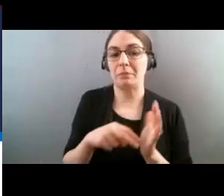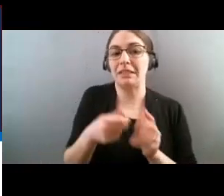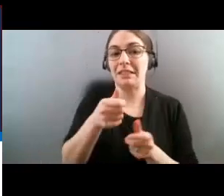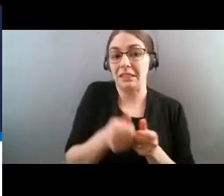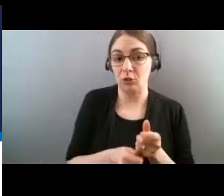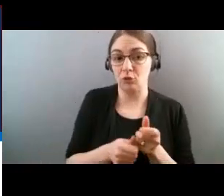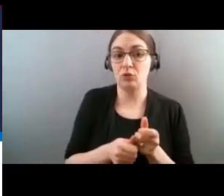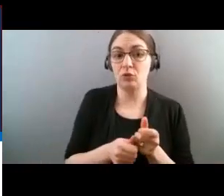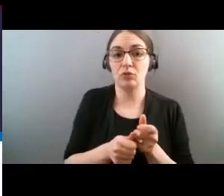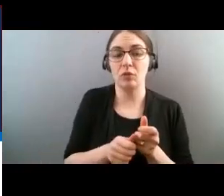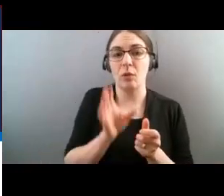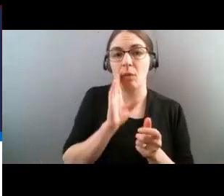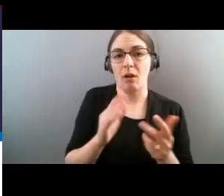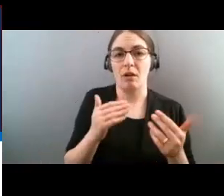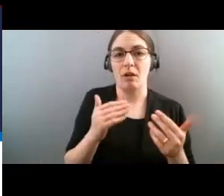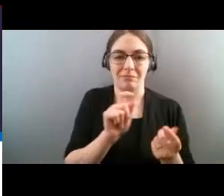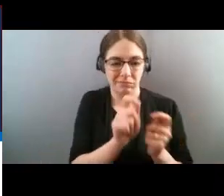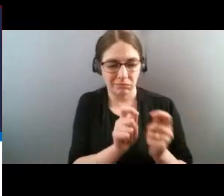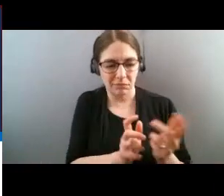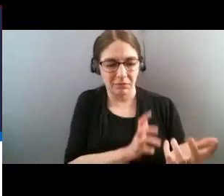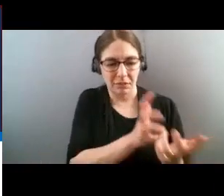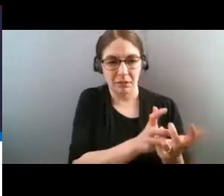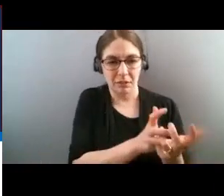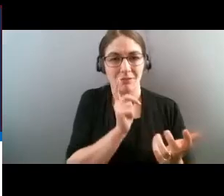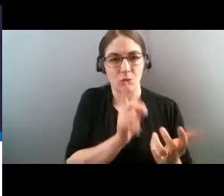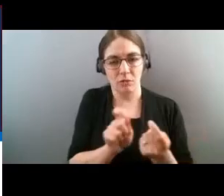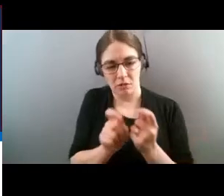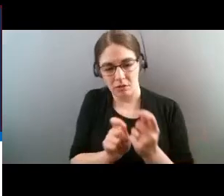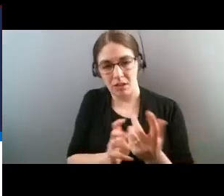main components of the plan.